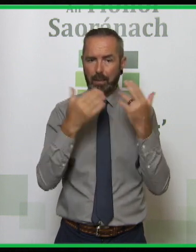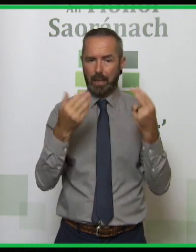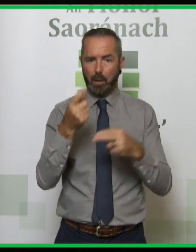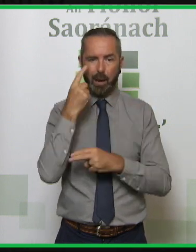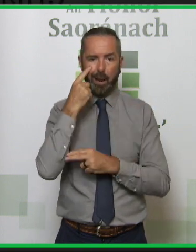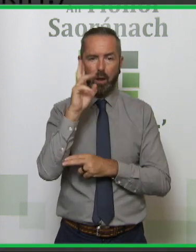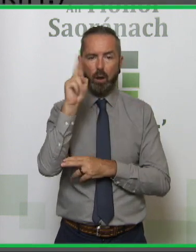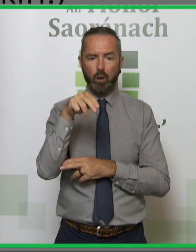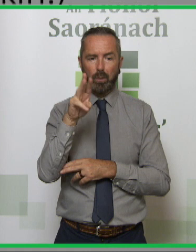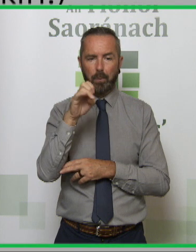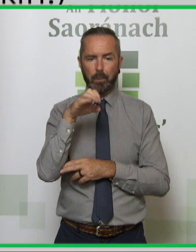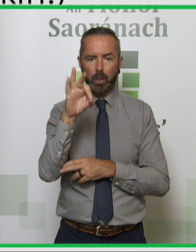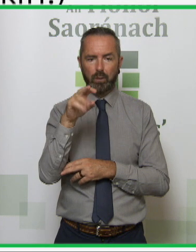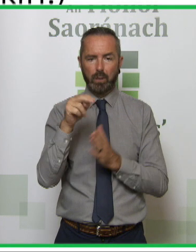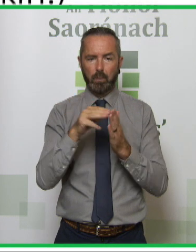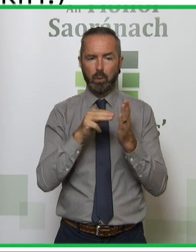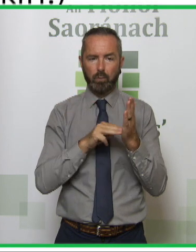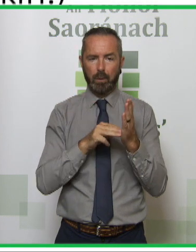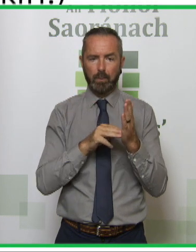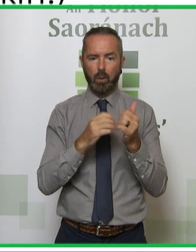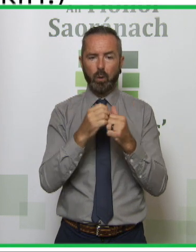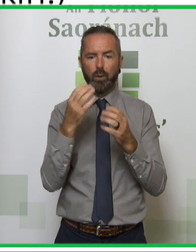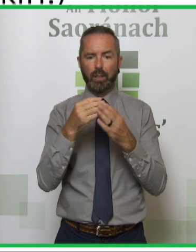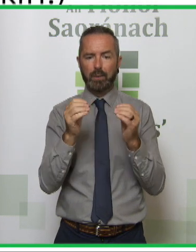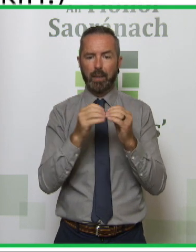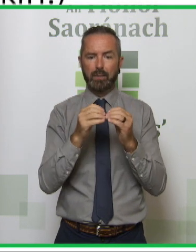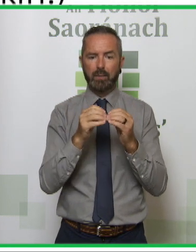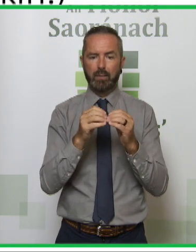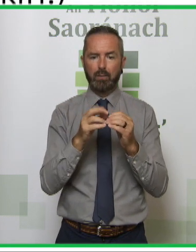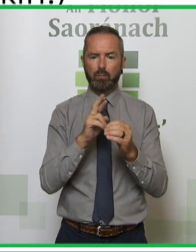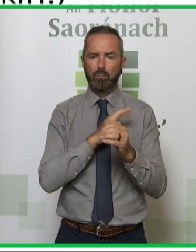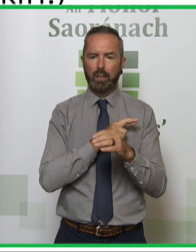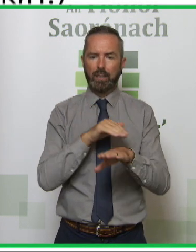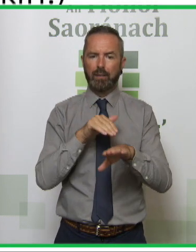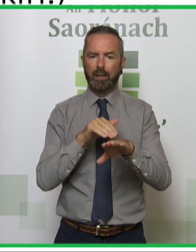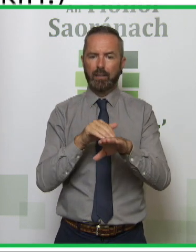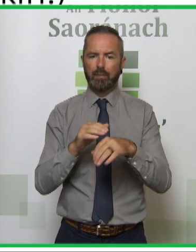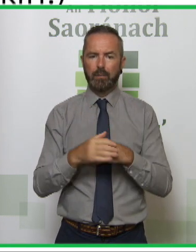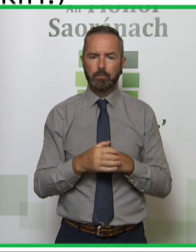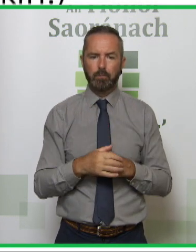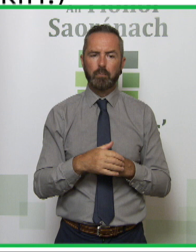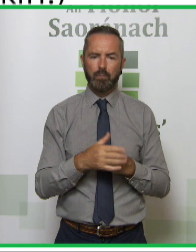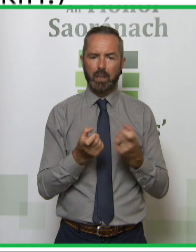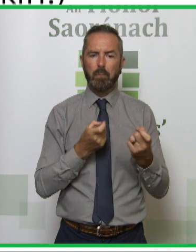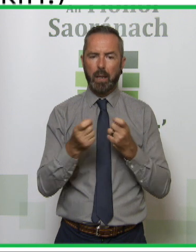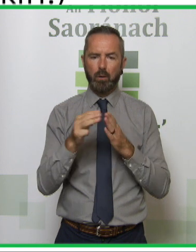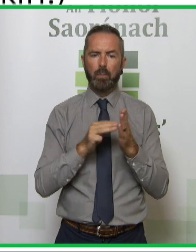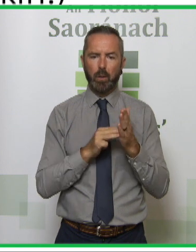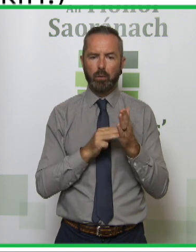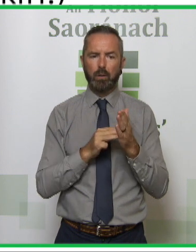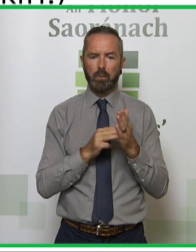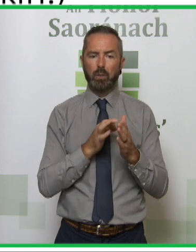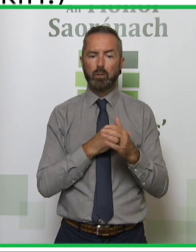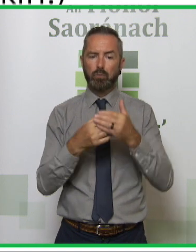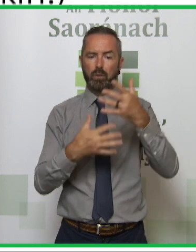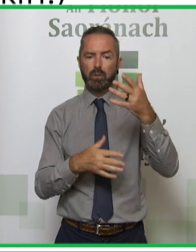program, which is another intervention that's mentioned in the Exchange Registry. Very effective. It's a classroom-based manualised program with good outcomes, and it's been